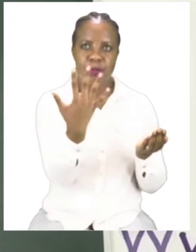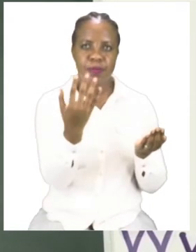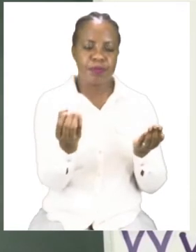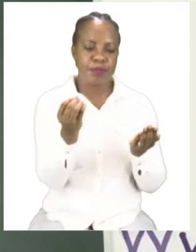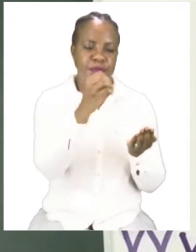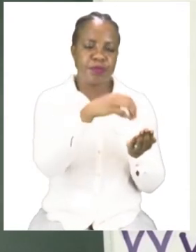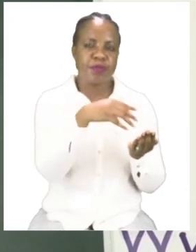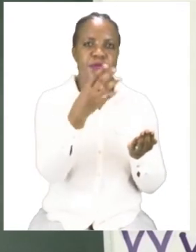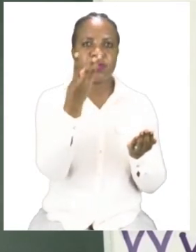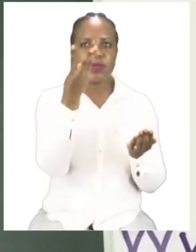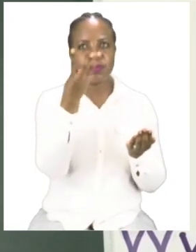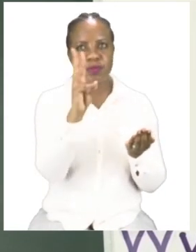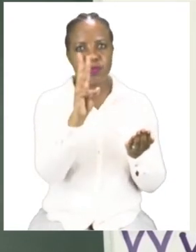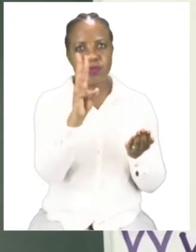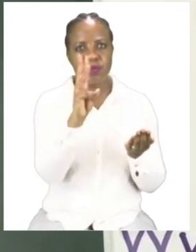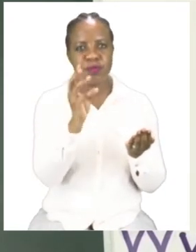6,